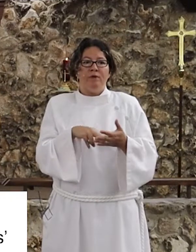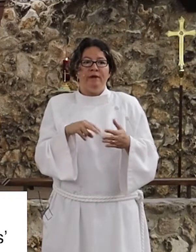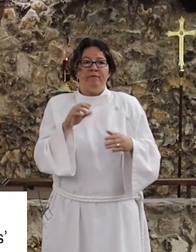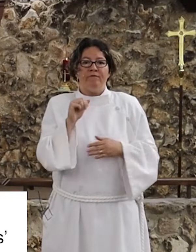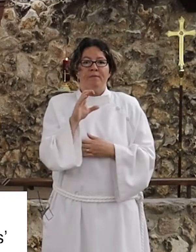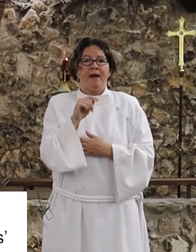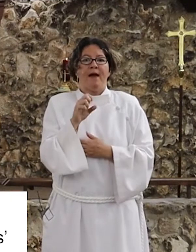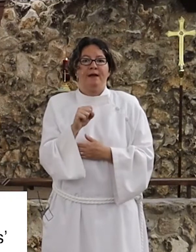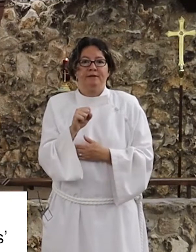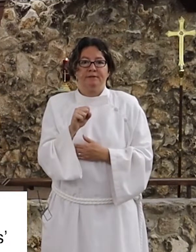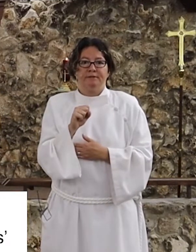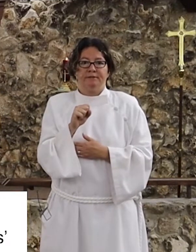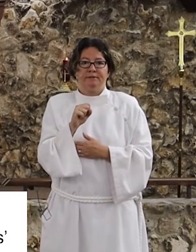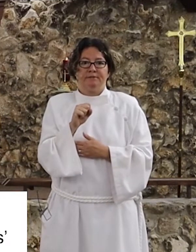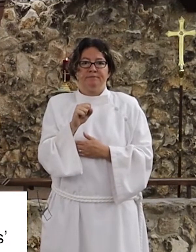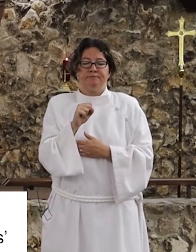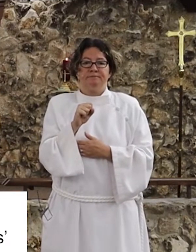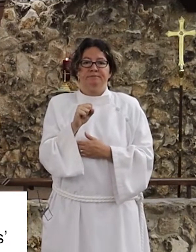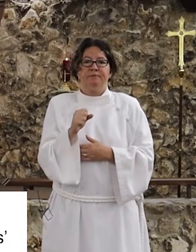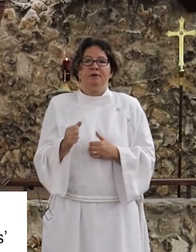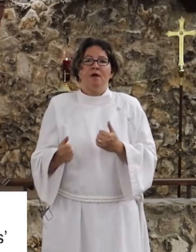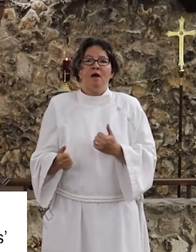A reading from Acts.